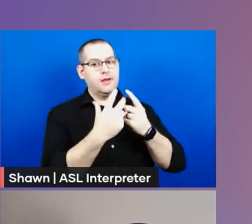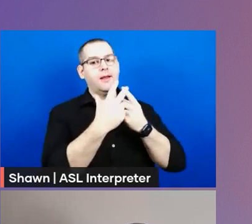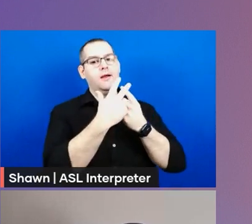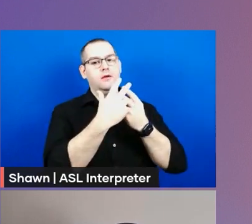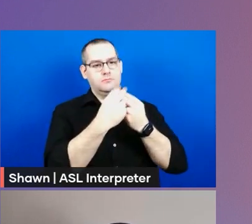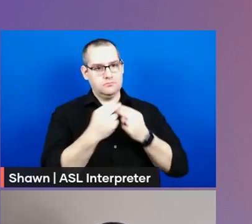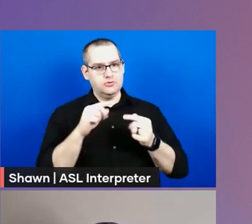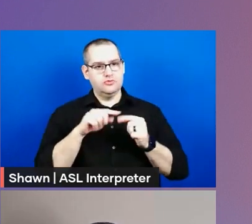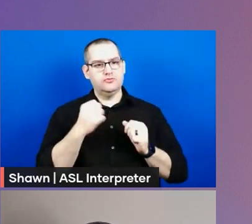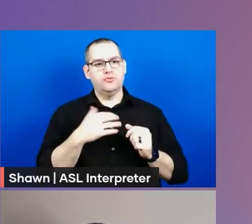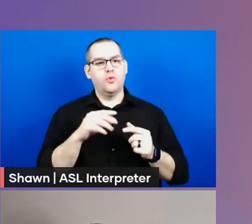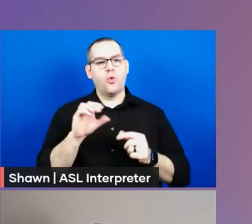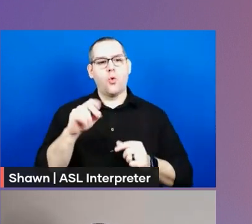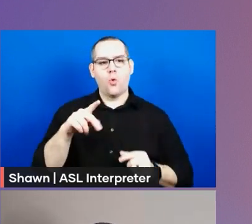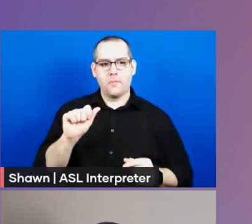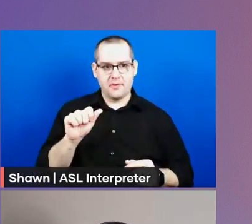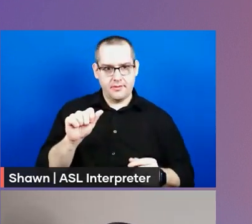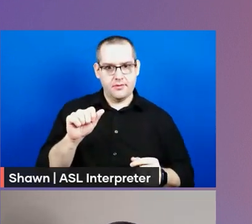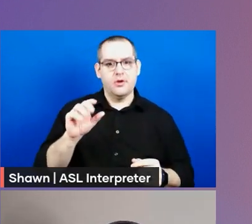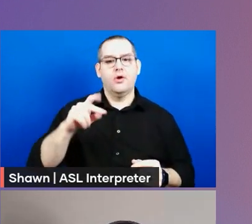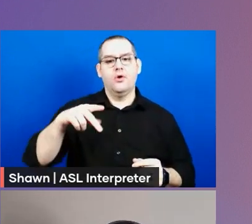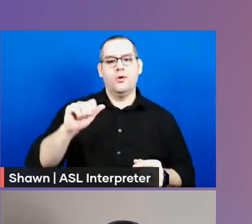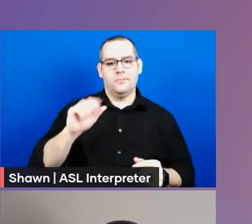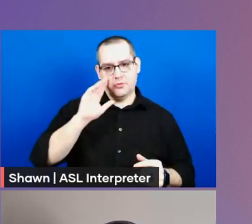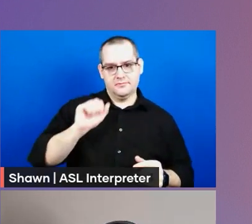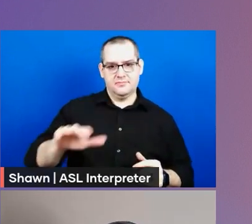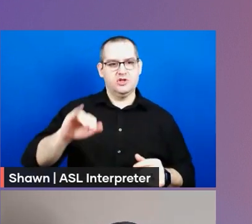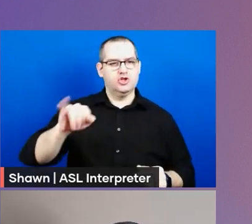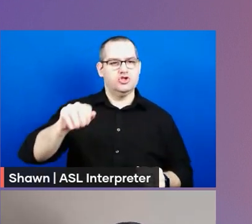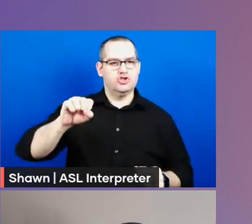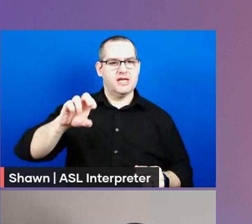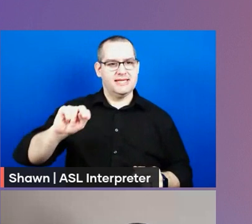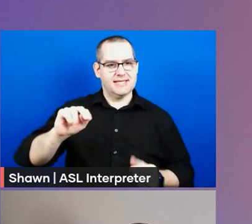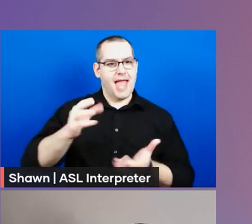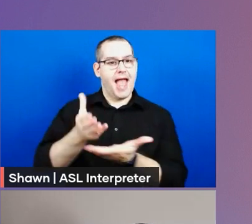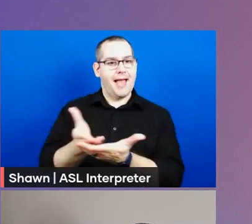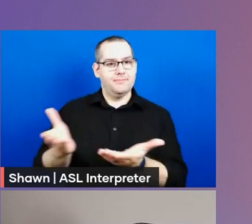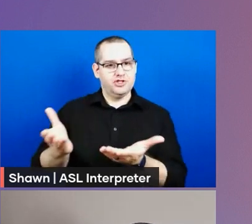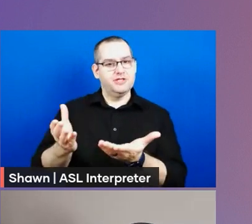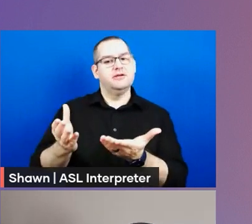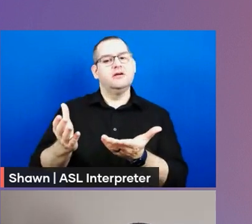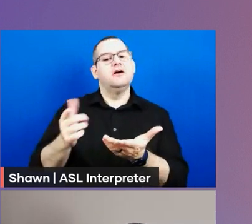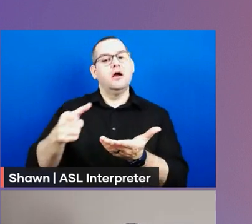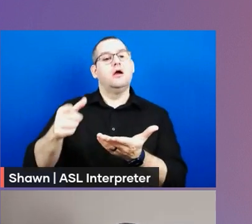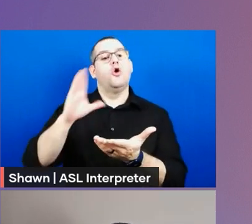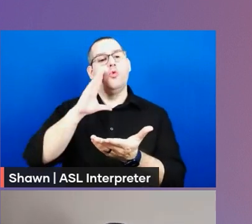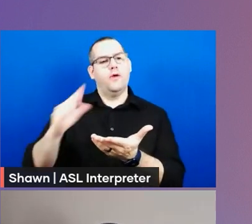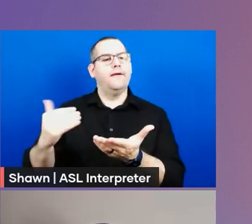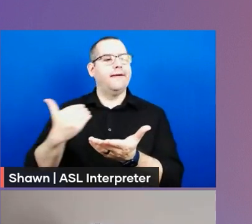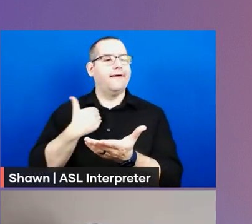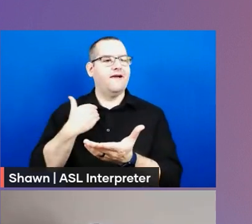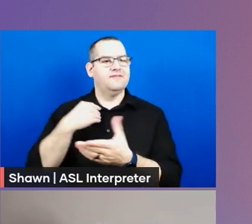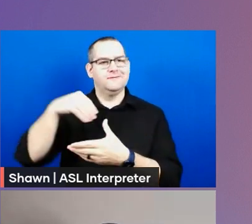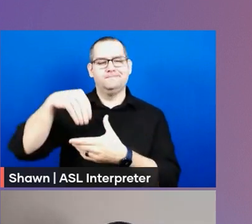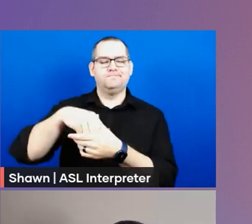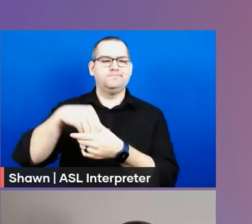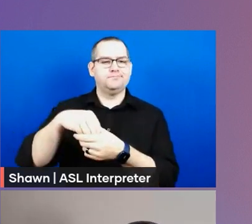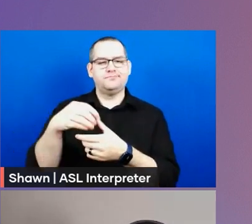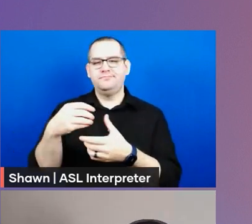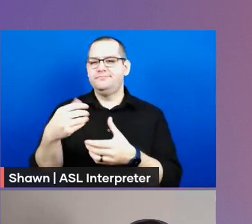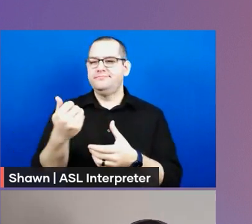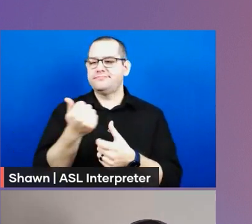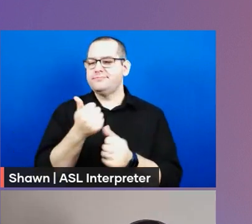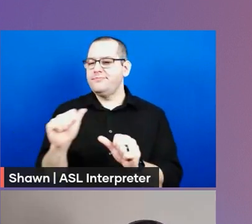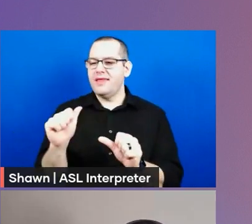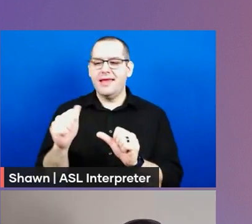to send that query over to OPA as a JSON object. That JSON object is going to contain any